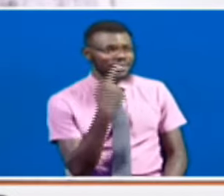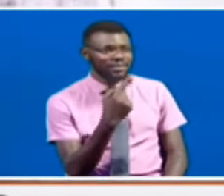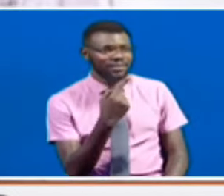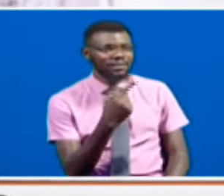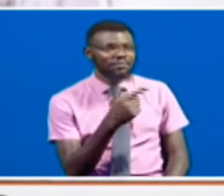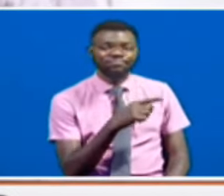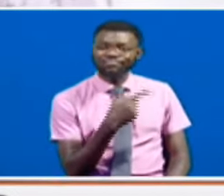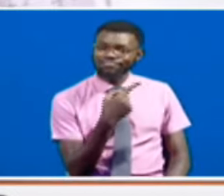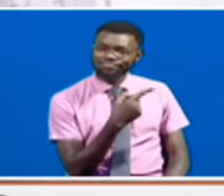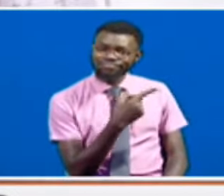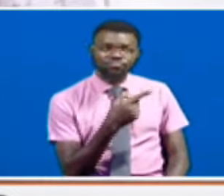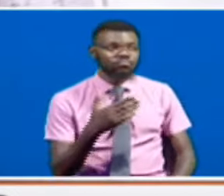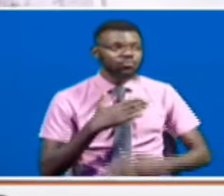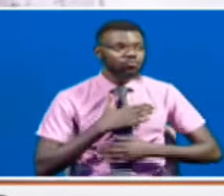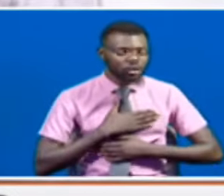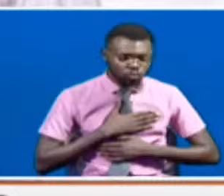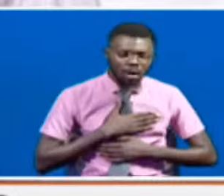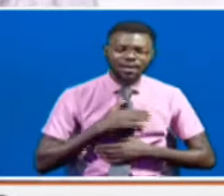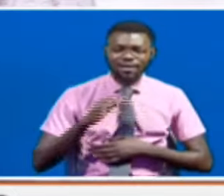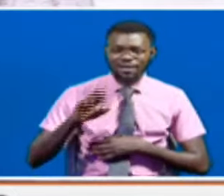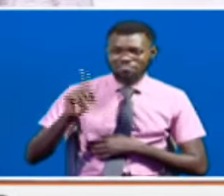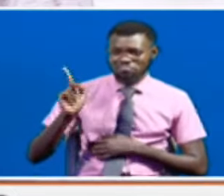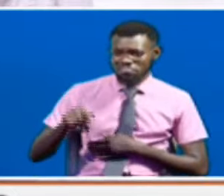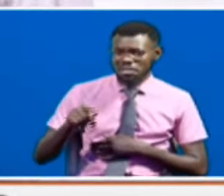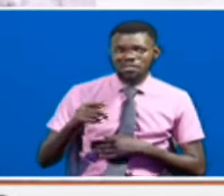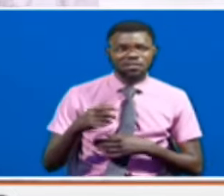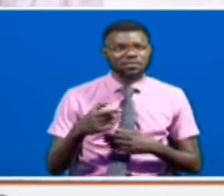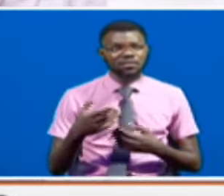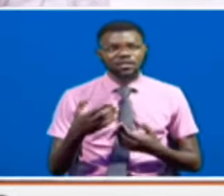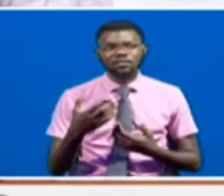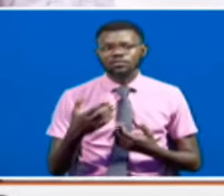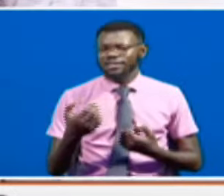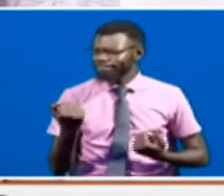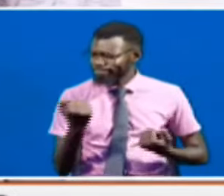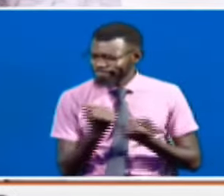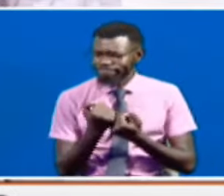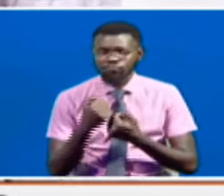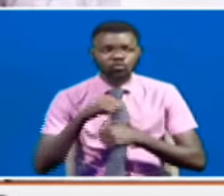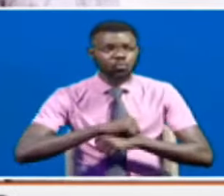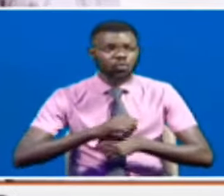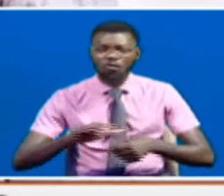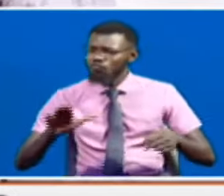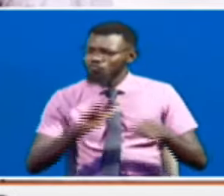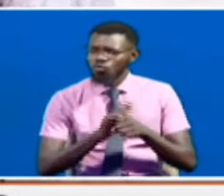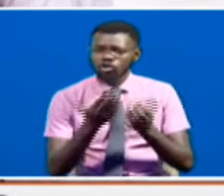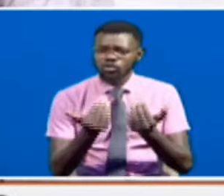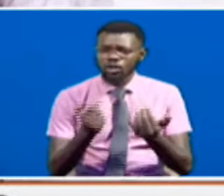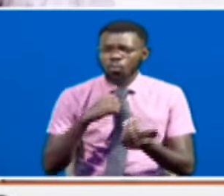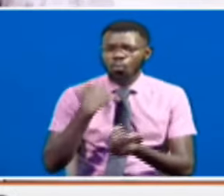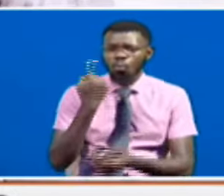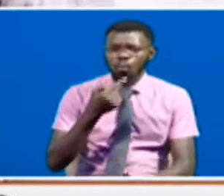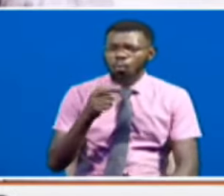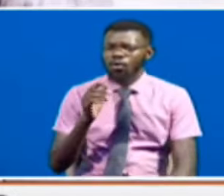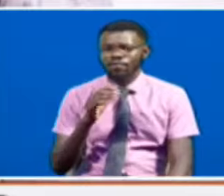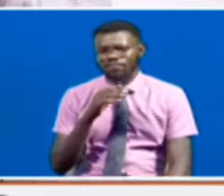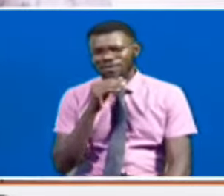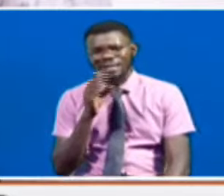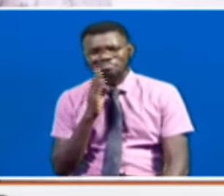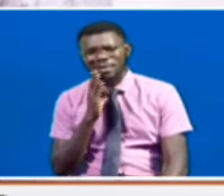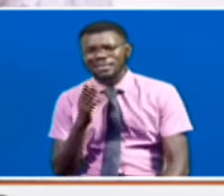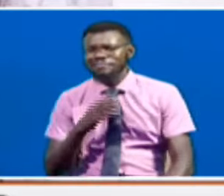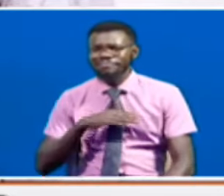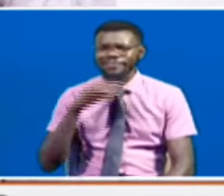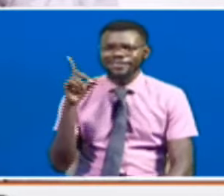Adan Daud Mohamed Mheshimiwa giving even full scholarship to the total orphans who are non-locals. So I